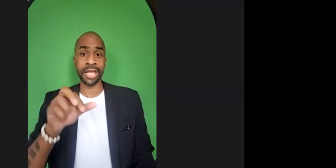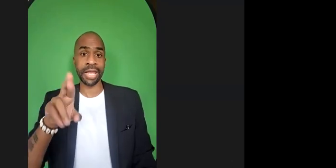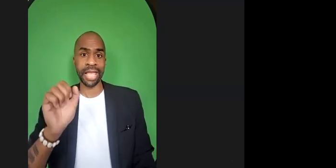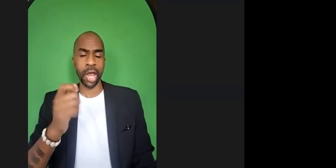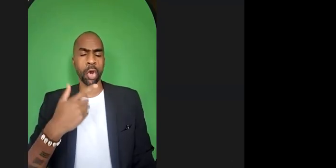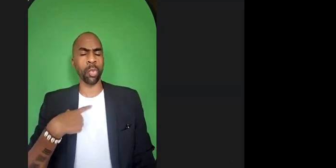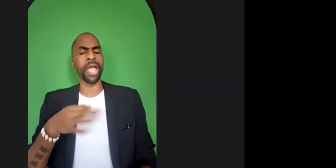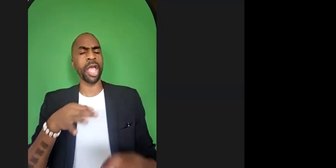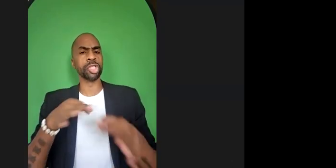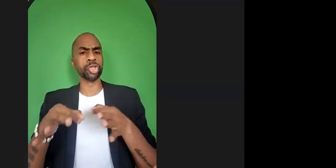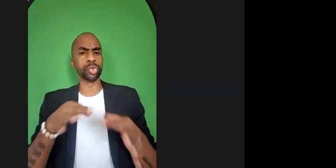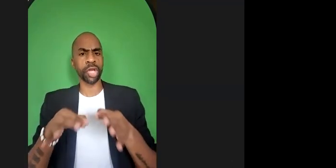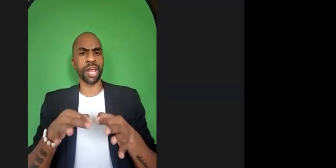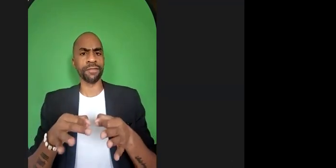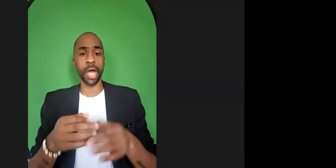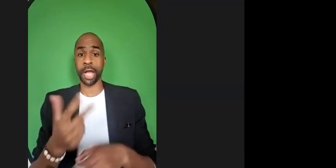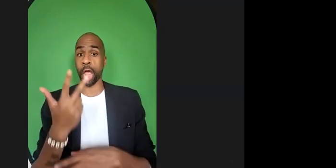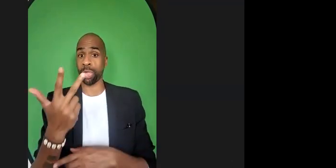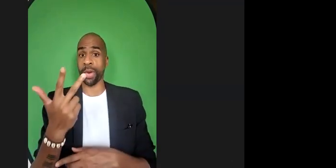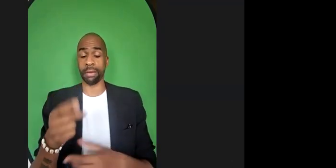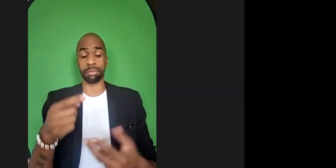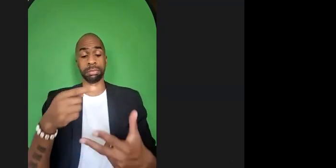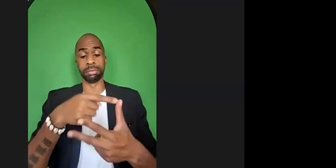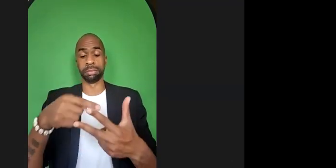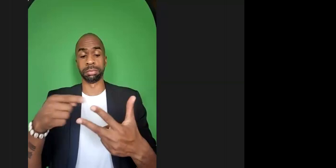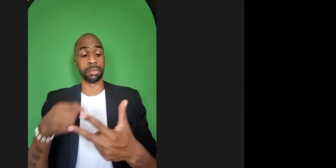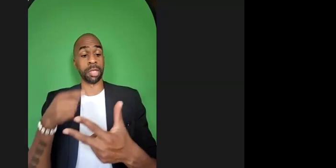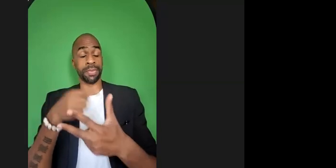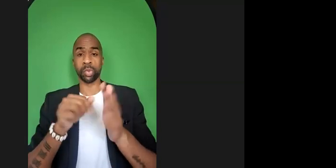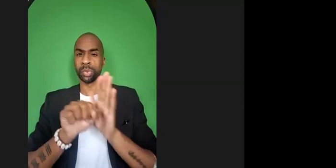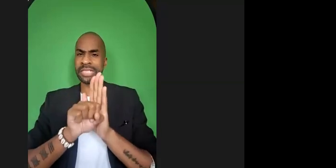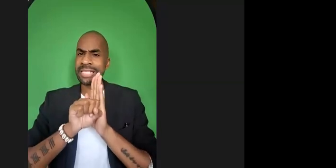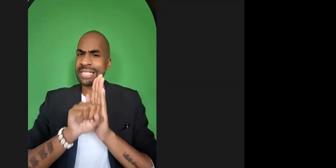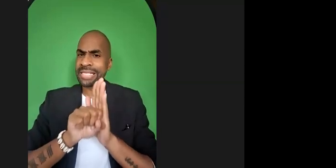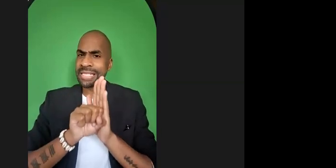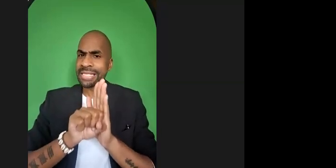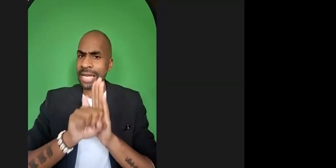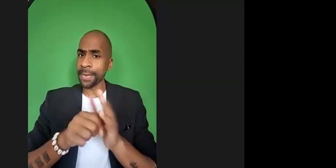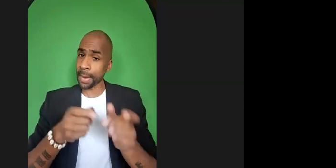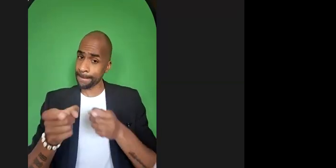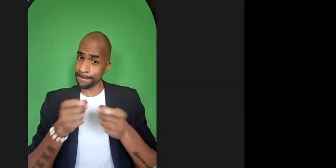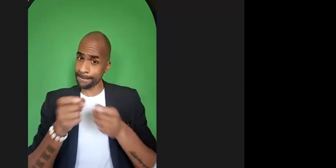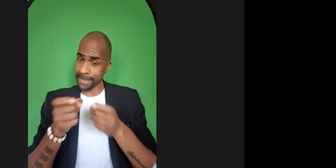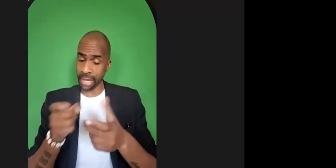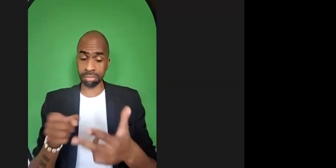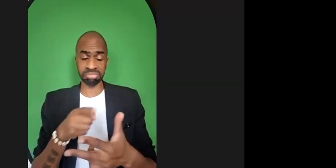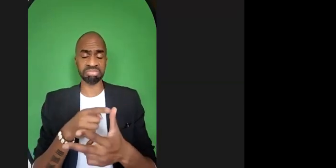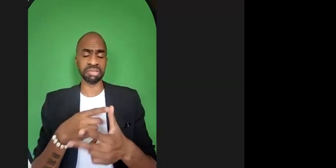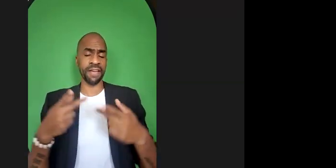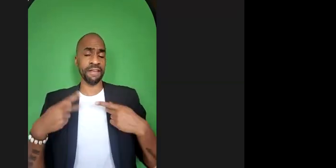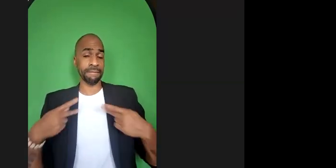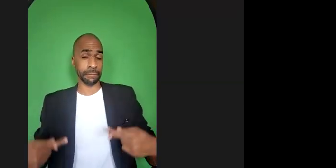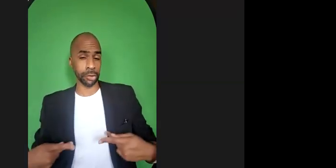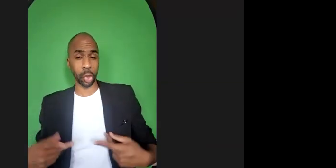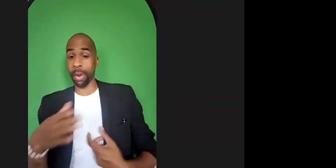three broad buckets. First is symptom management. So we help to address both physical and mood